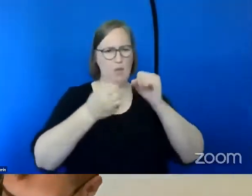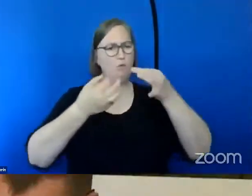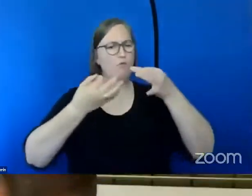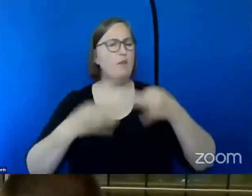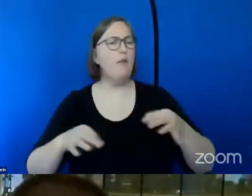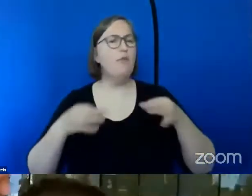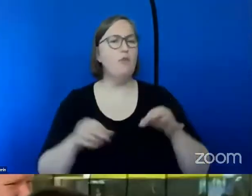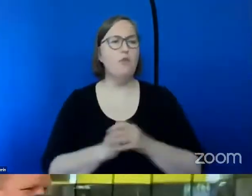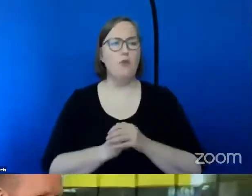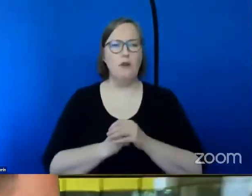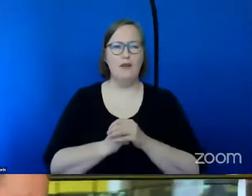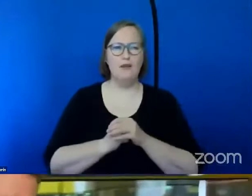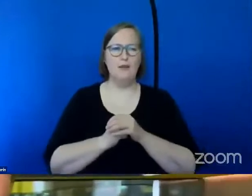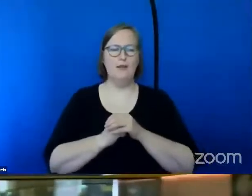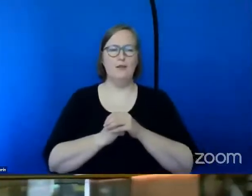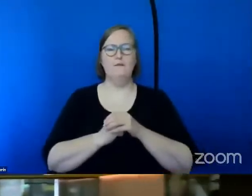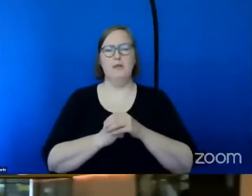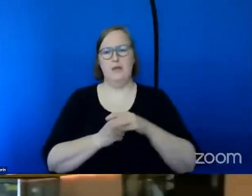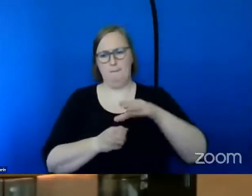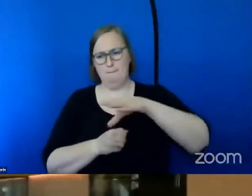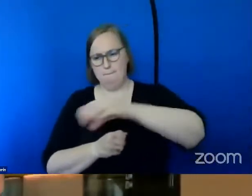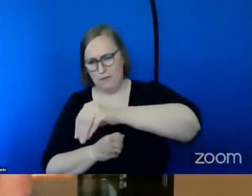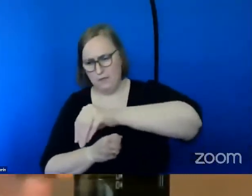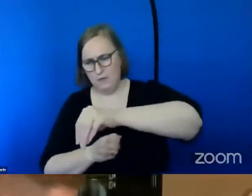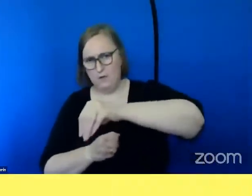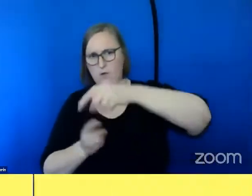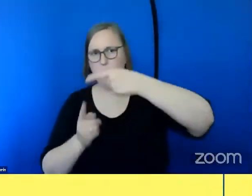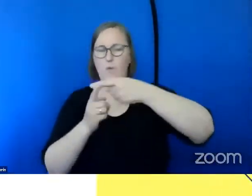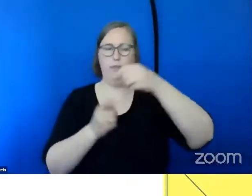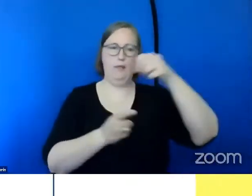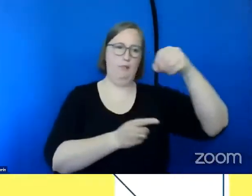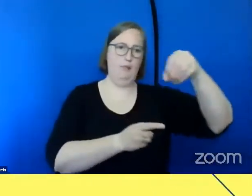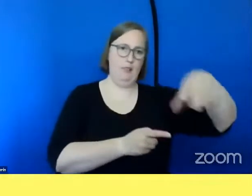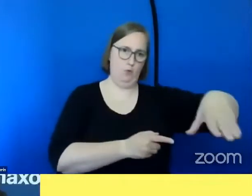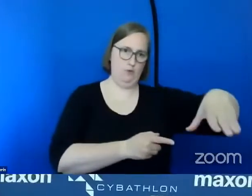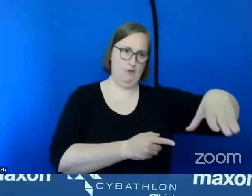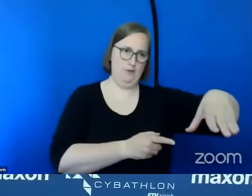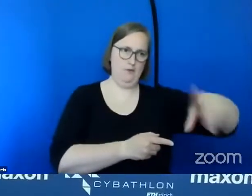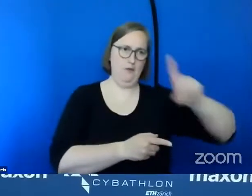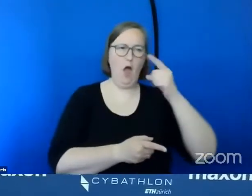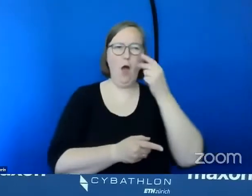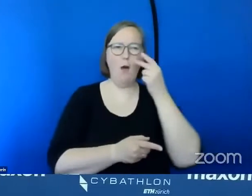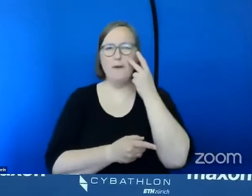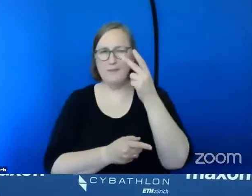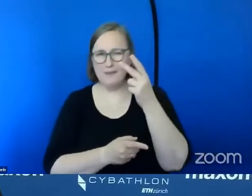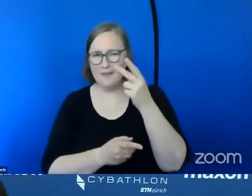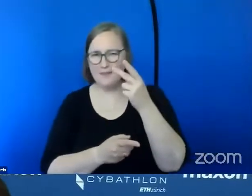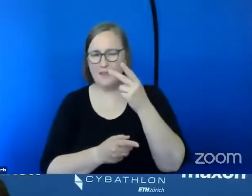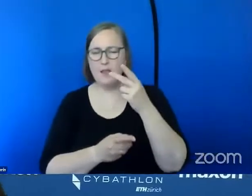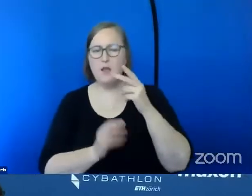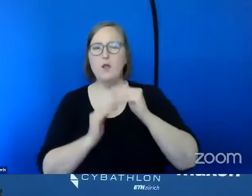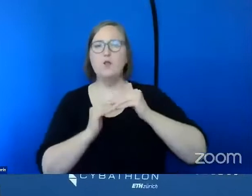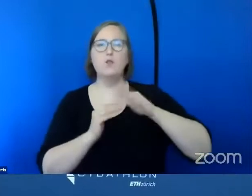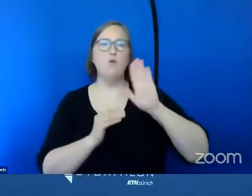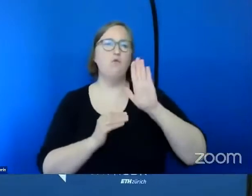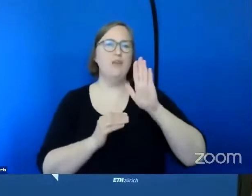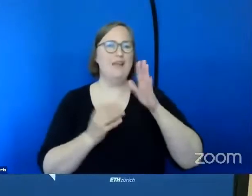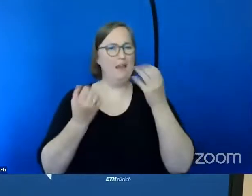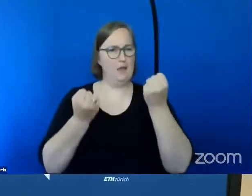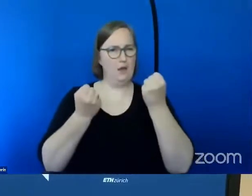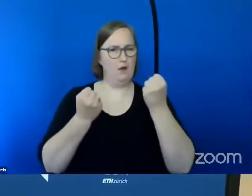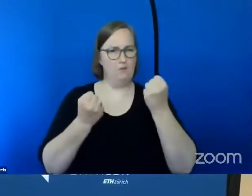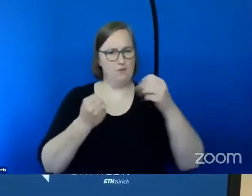so then the marble flipped away. Well, it puts a smile on everybody's face to see